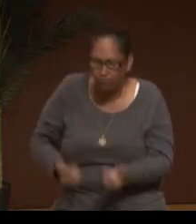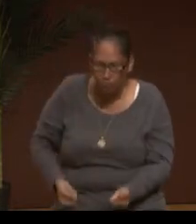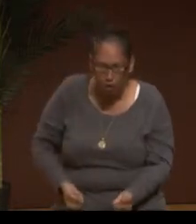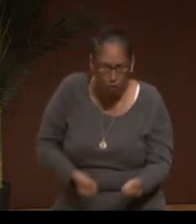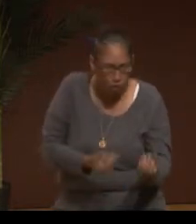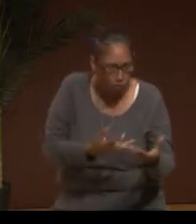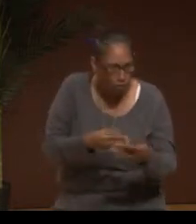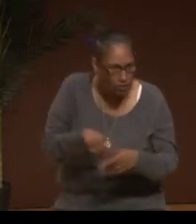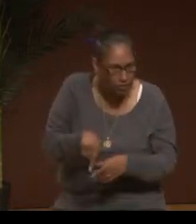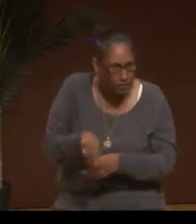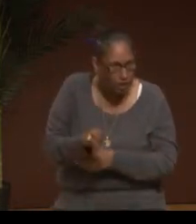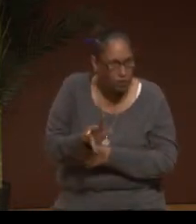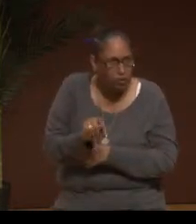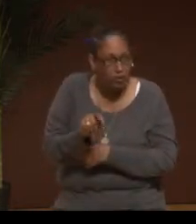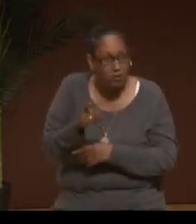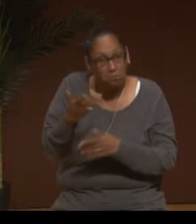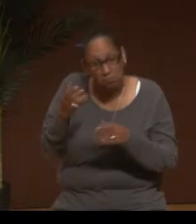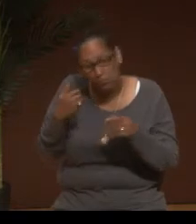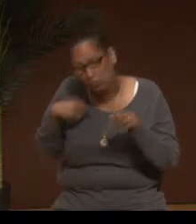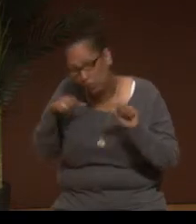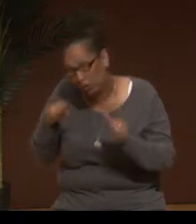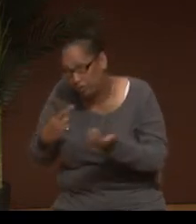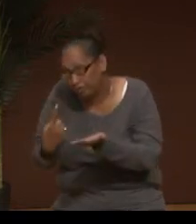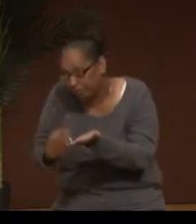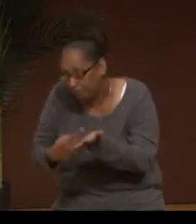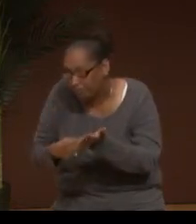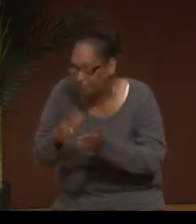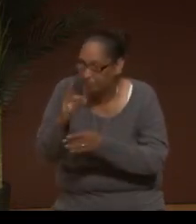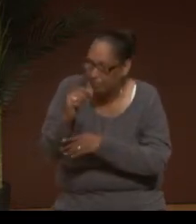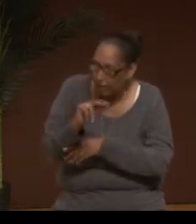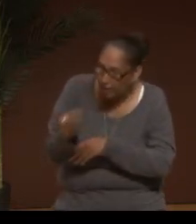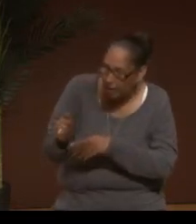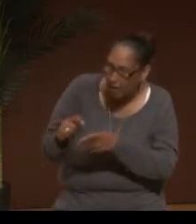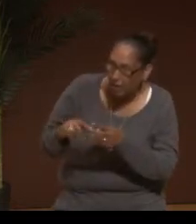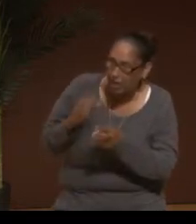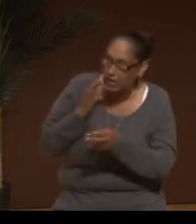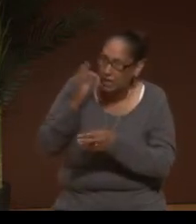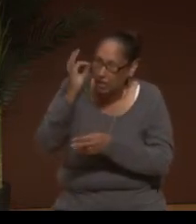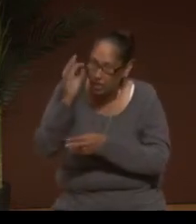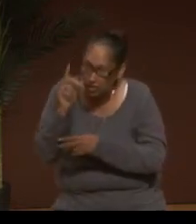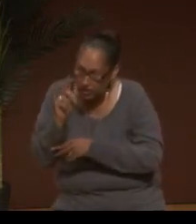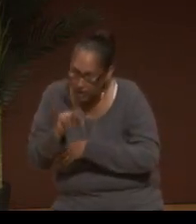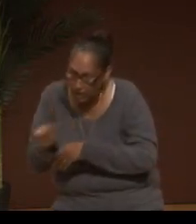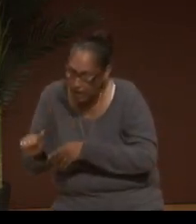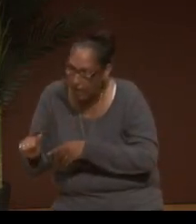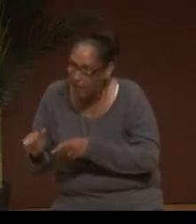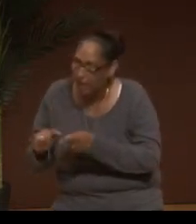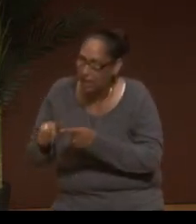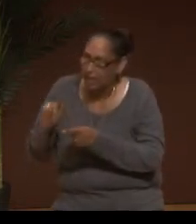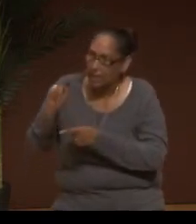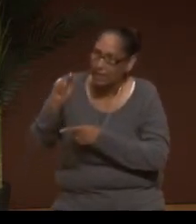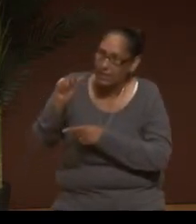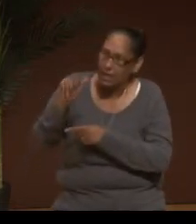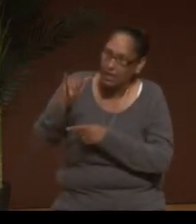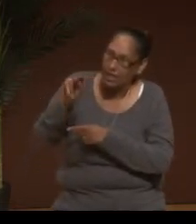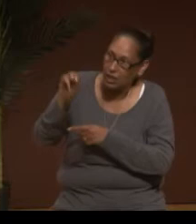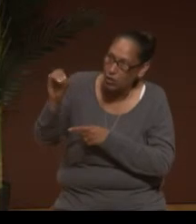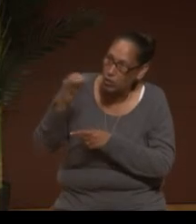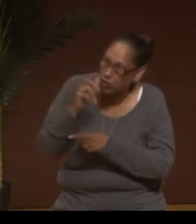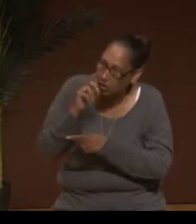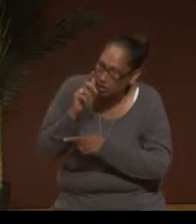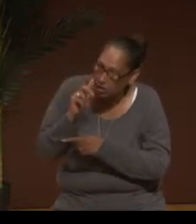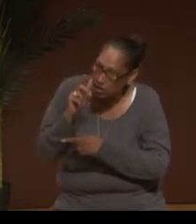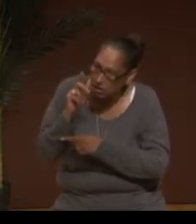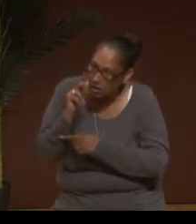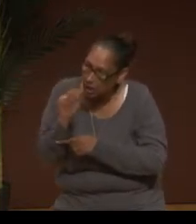that while we may talk about native DNA, indigenous DNA, Taíno DNA, we